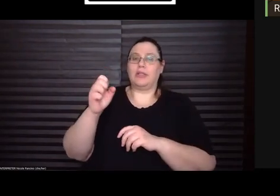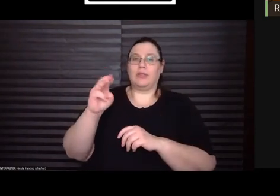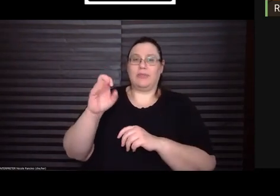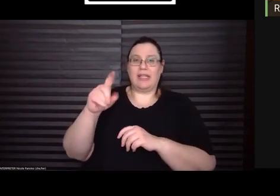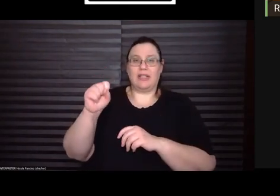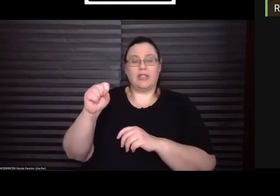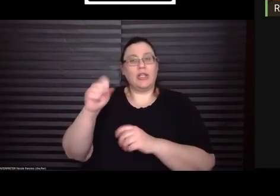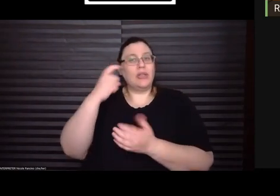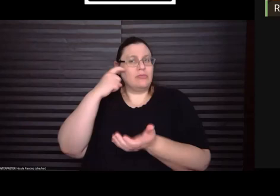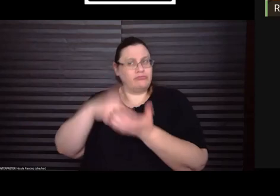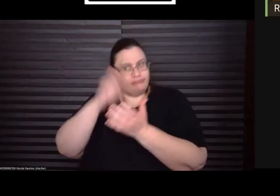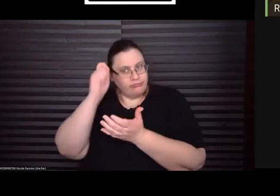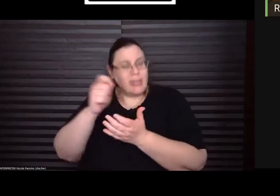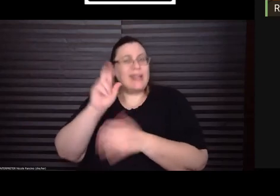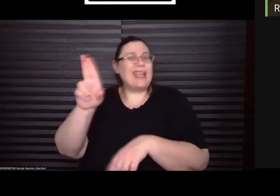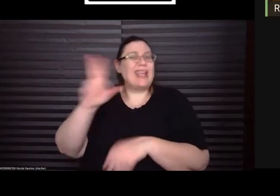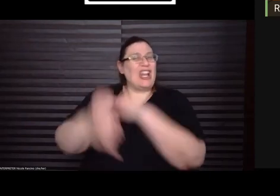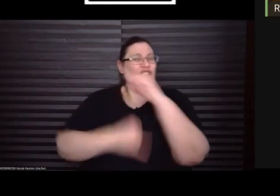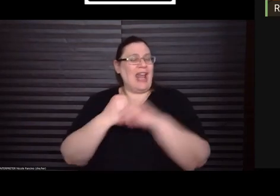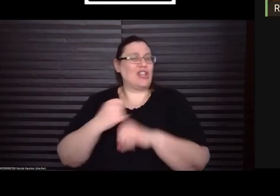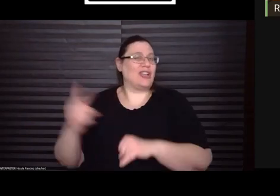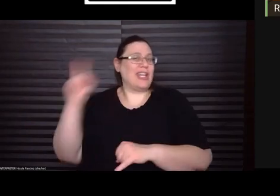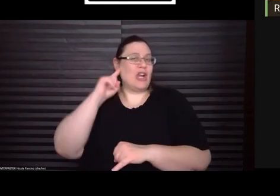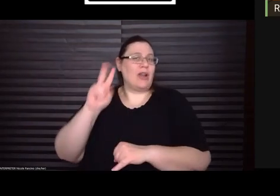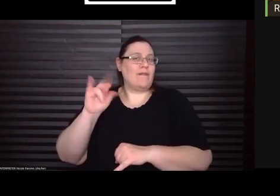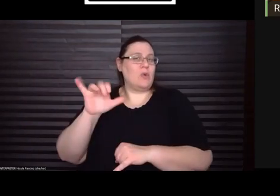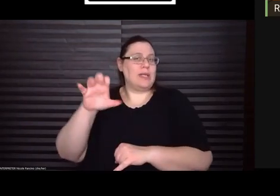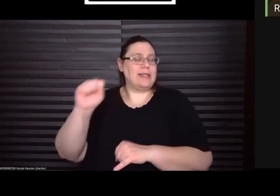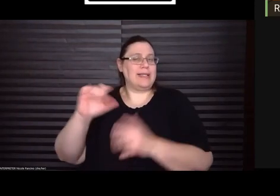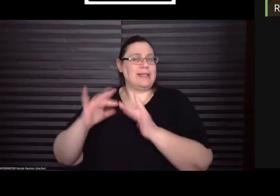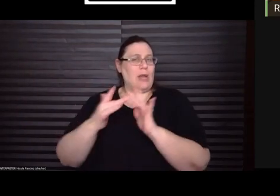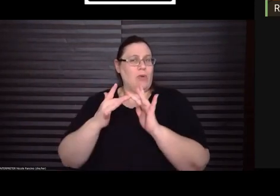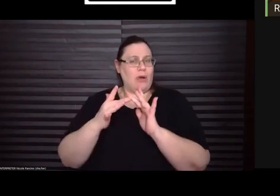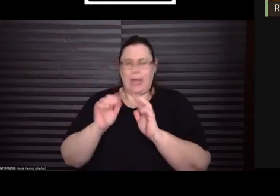International Hearing Voices Network. What about this